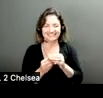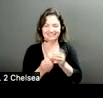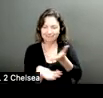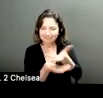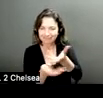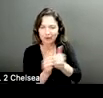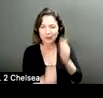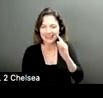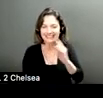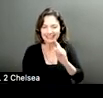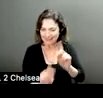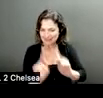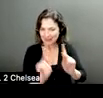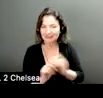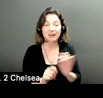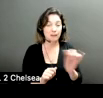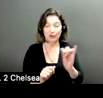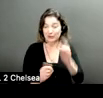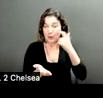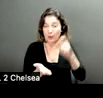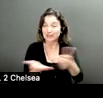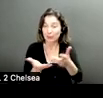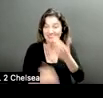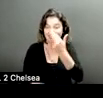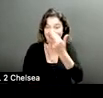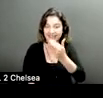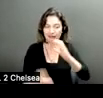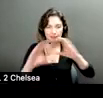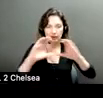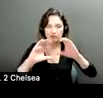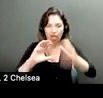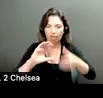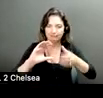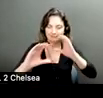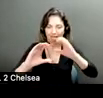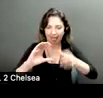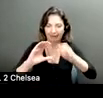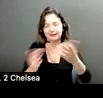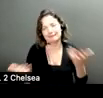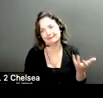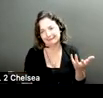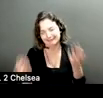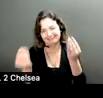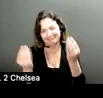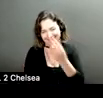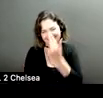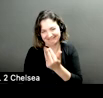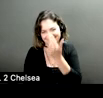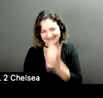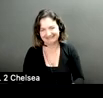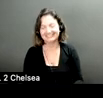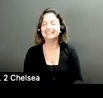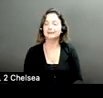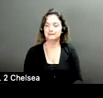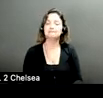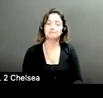just laughing at the miscommunication of everything, right? And so with that is I keep this in mind when I'm trying